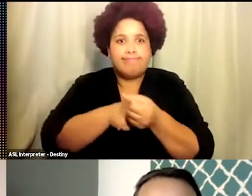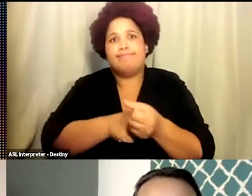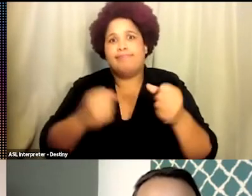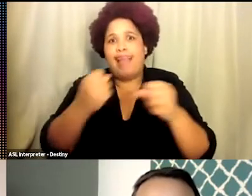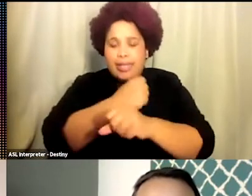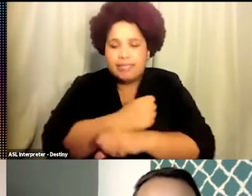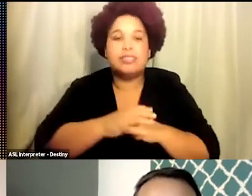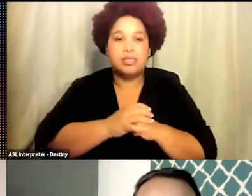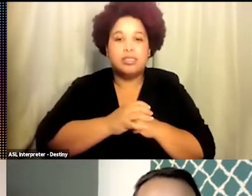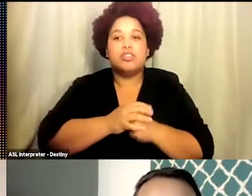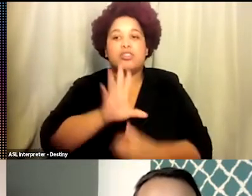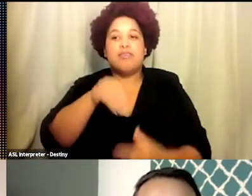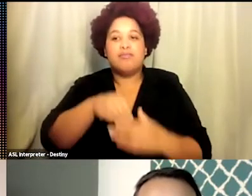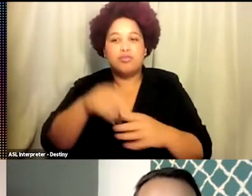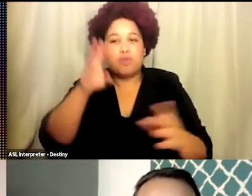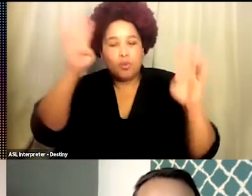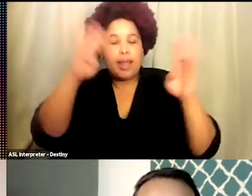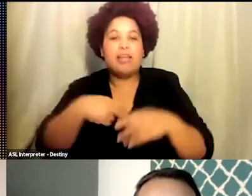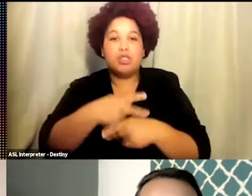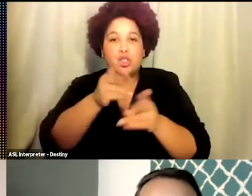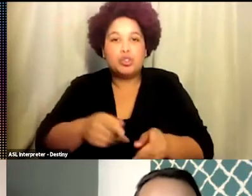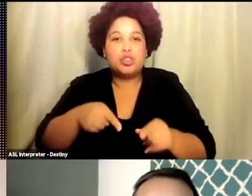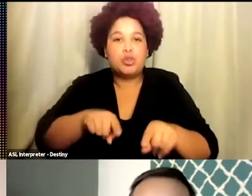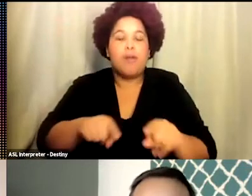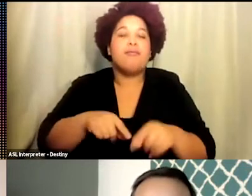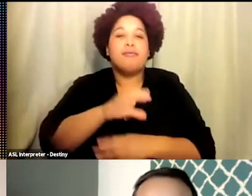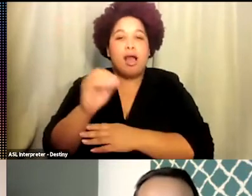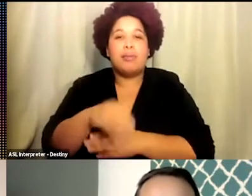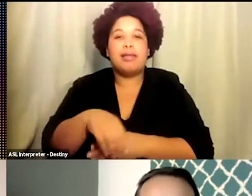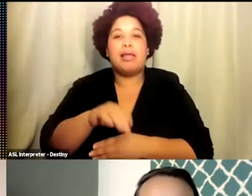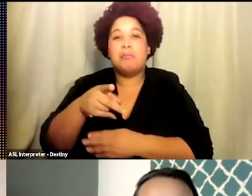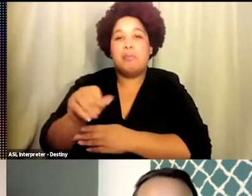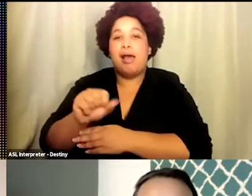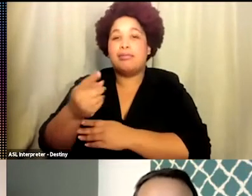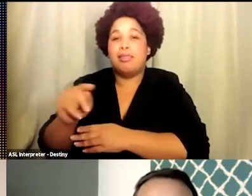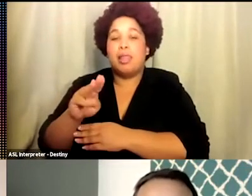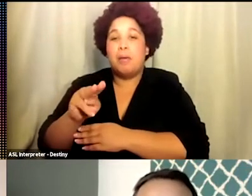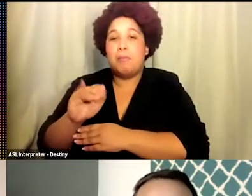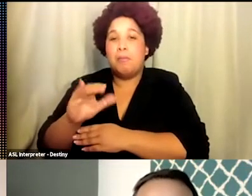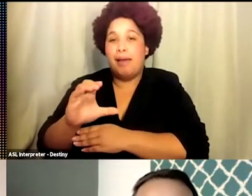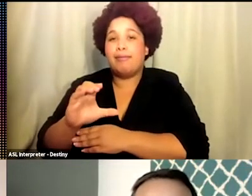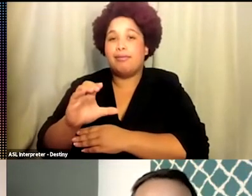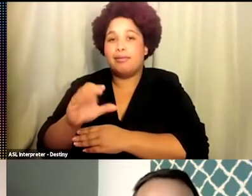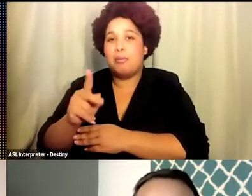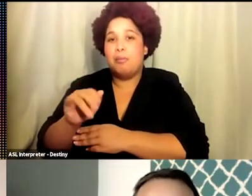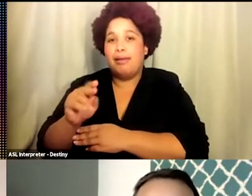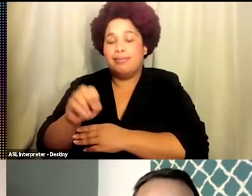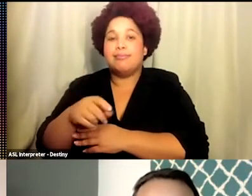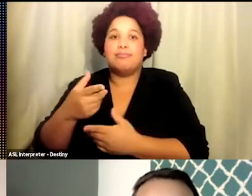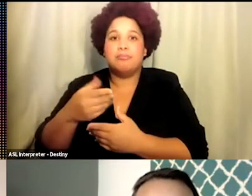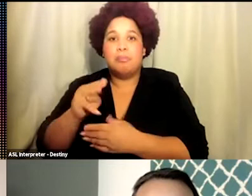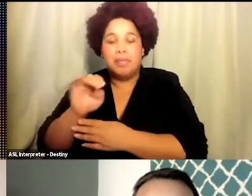entertainment. She's also a creative producer and consultant through her company, Past the Mic Media. I am so pleased to welcome my friend, Maha